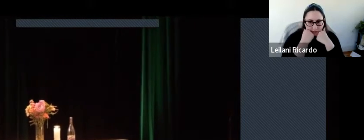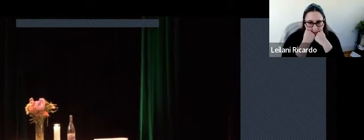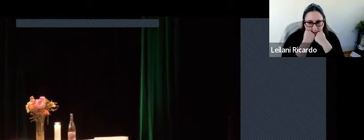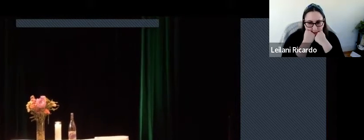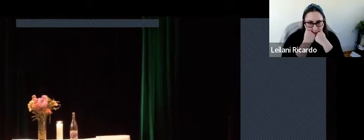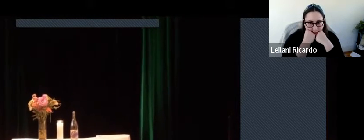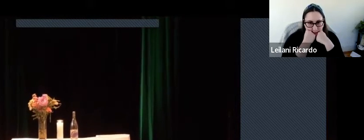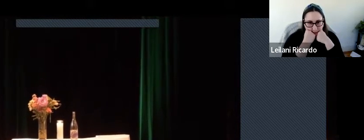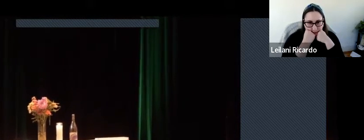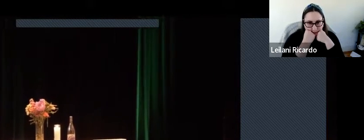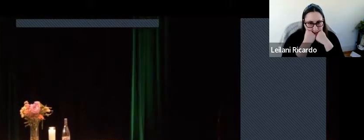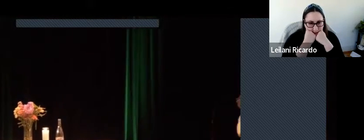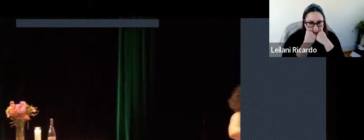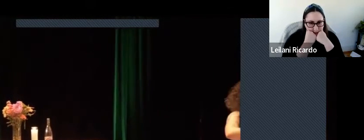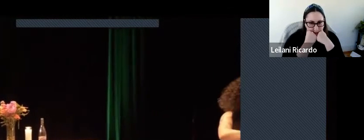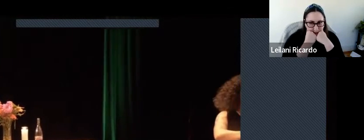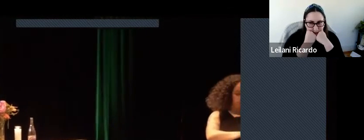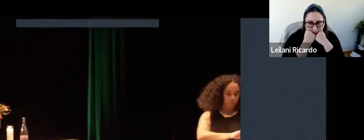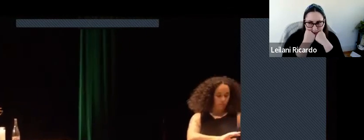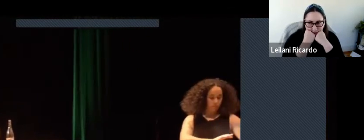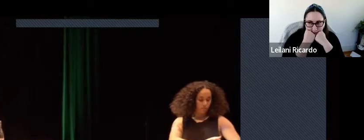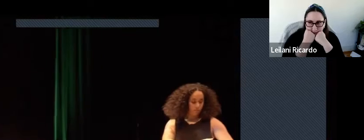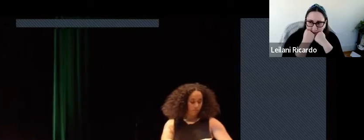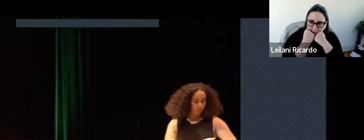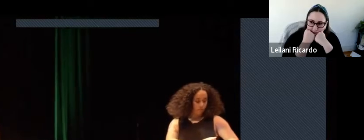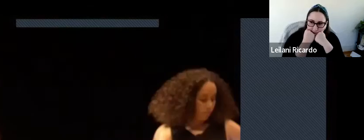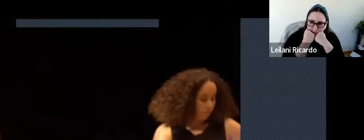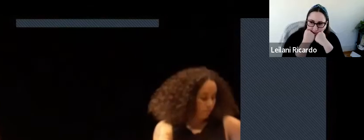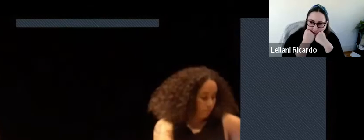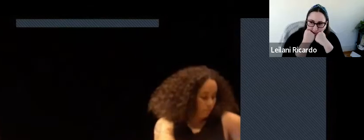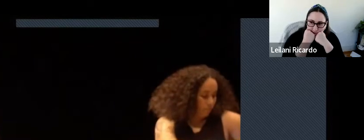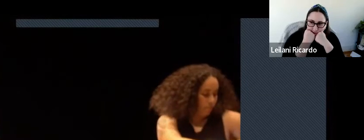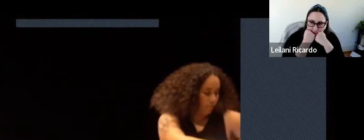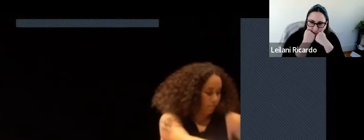I did not solely inherit the intergenerational trauma.